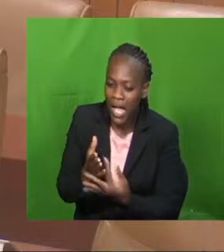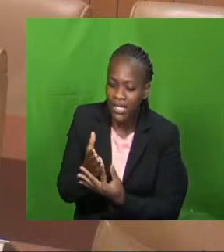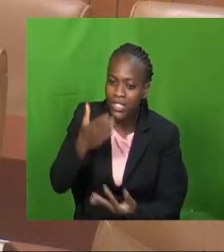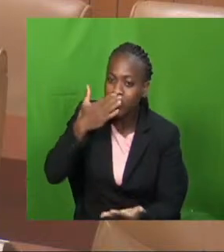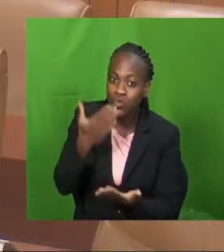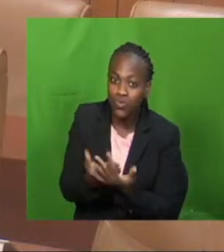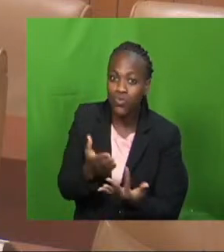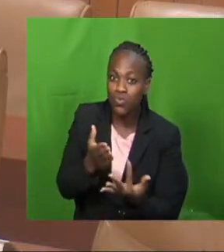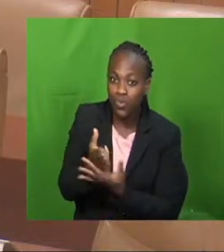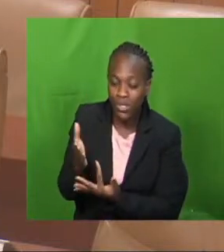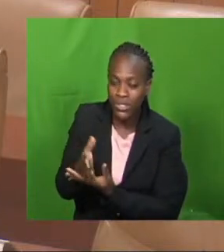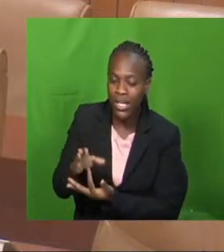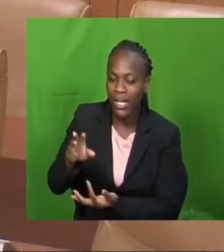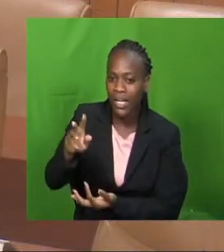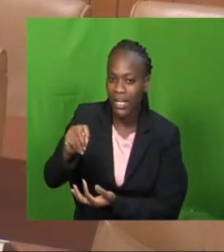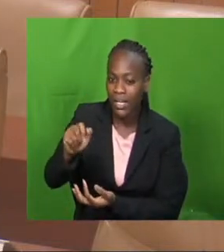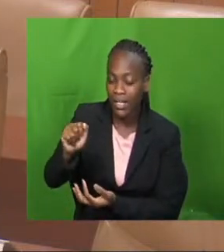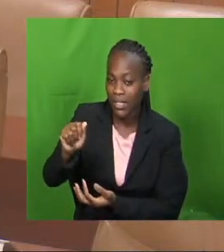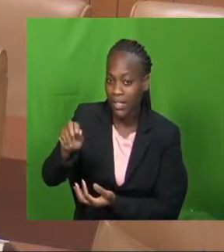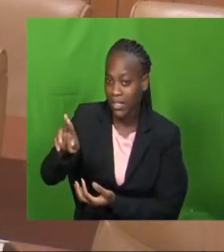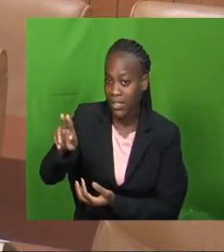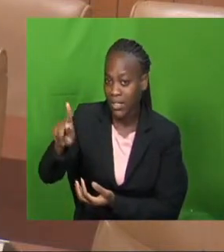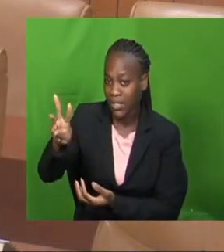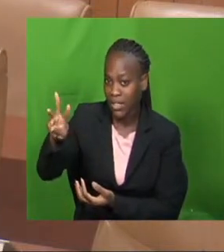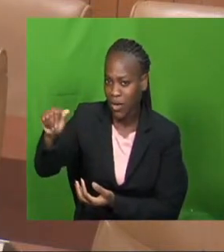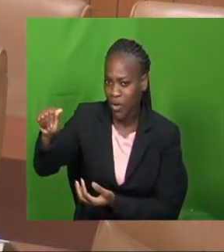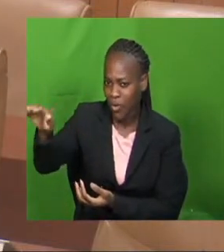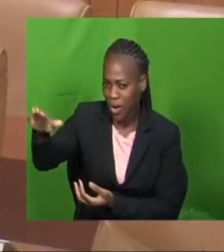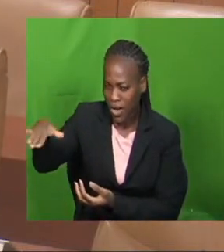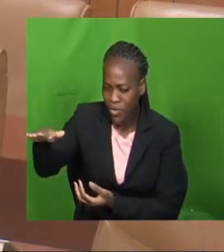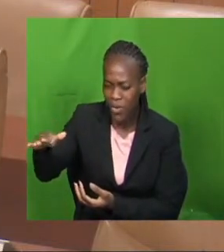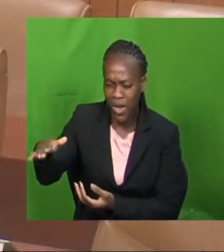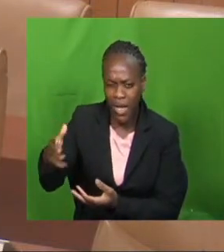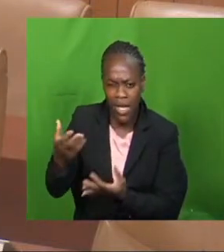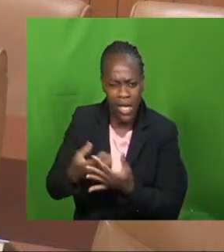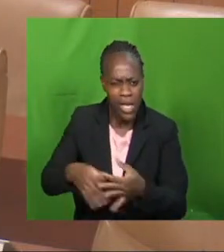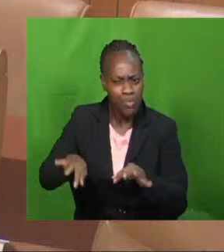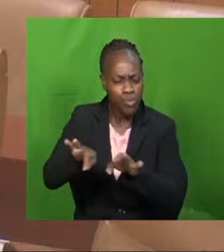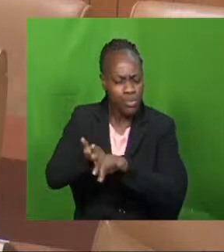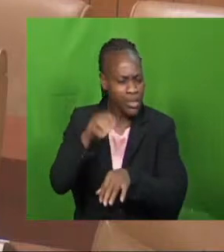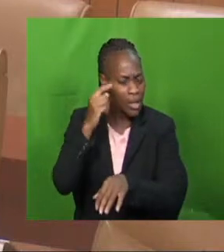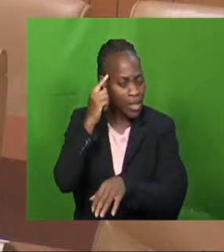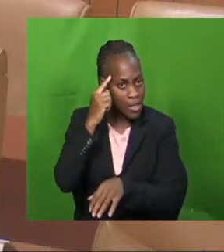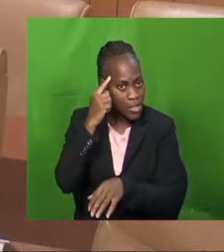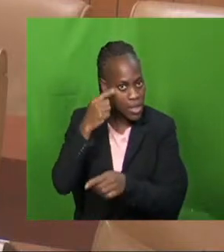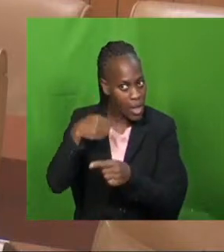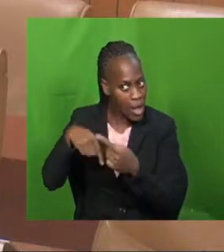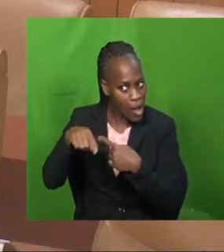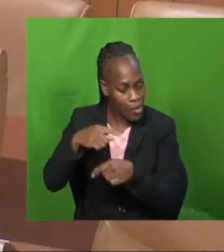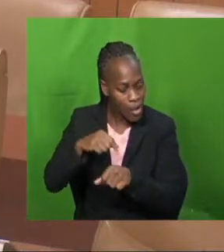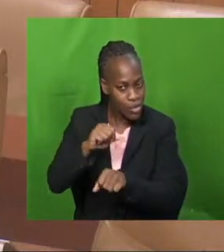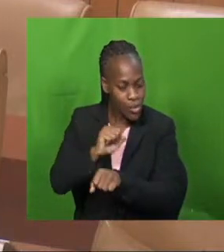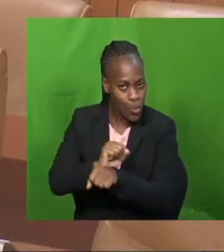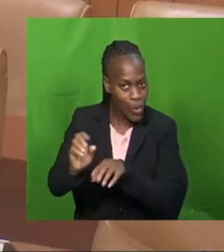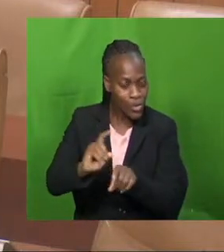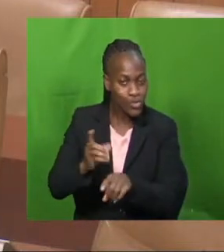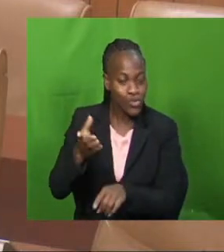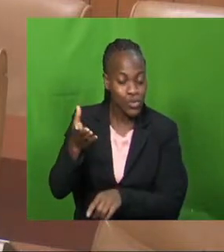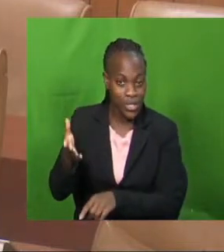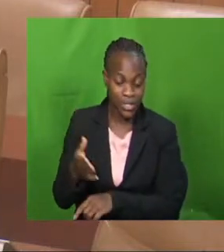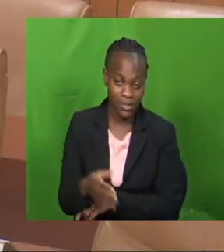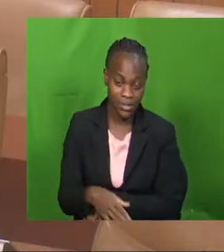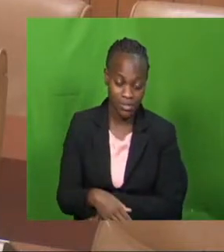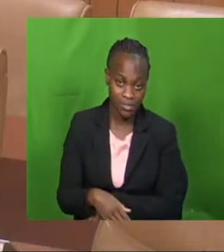be very careful and take into consideration the activities that are undertaken there. For example, like I mentioned,